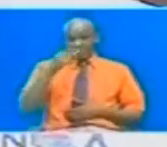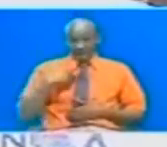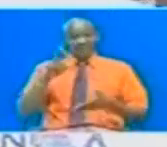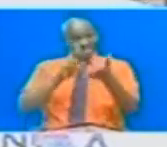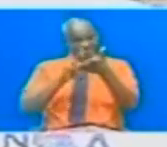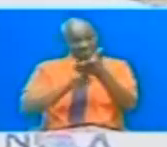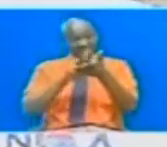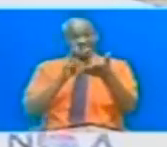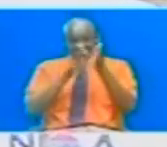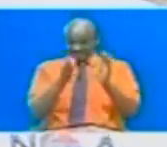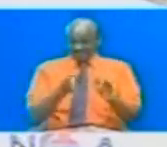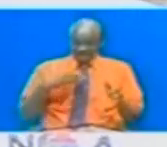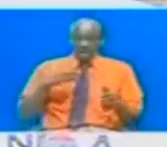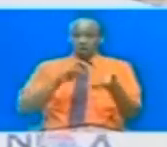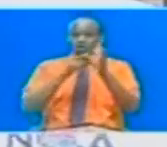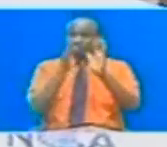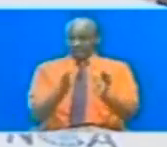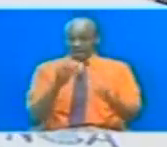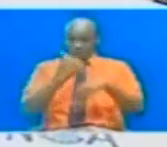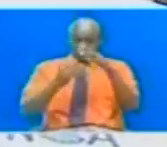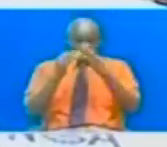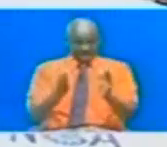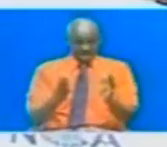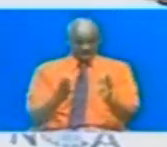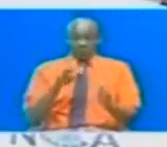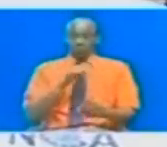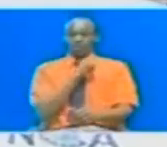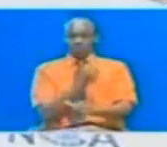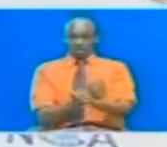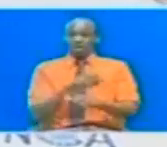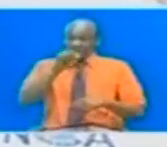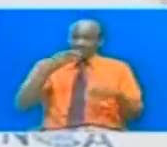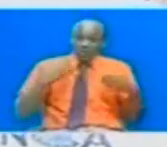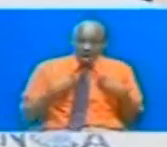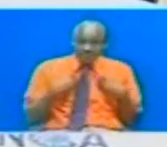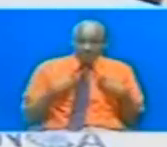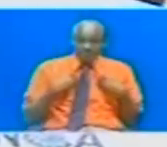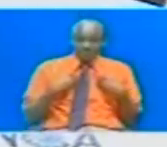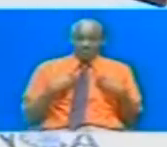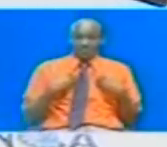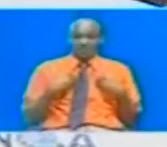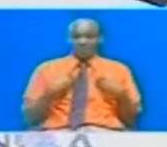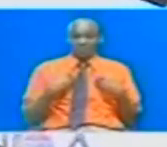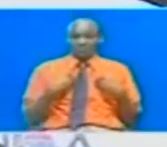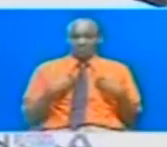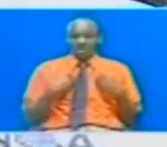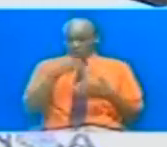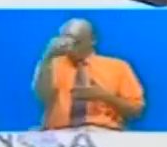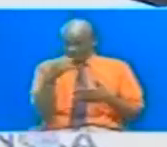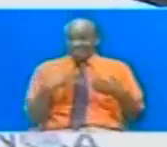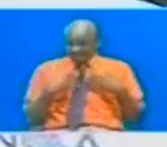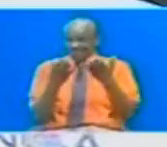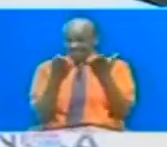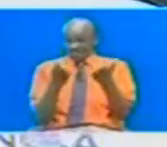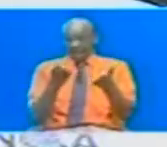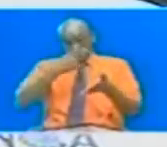contractor by National Construction Authority? Do we have relevant drawings that